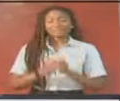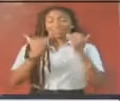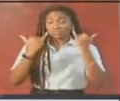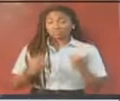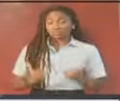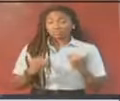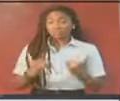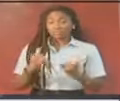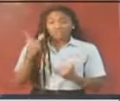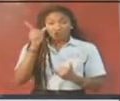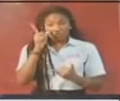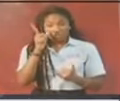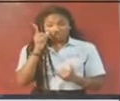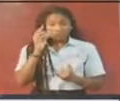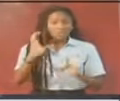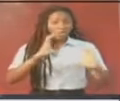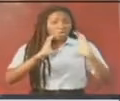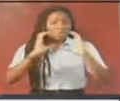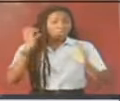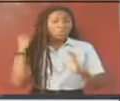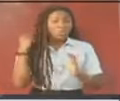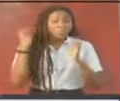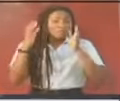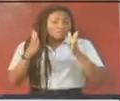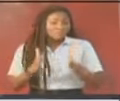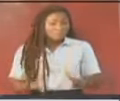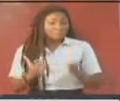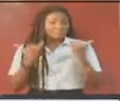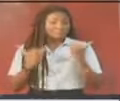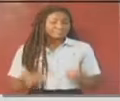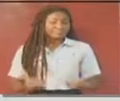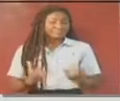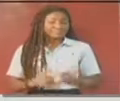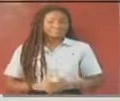Corporate Communications Officer at the Ministry of Health, Al Alexander.